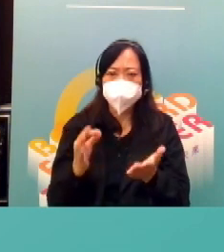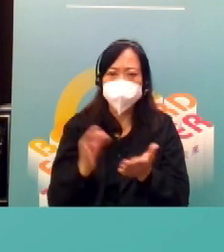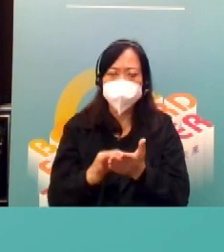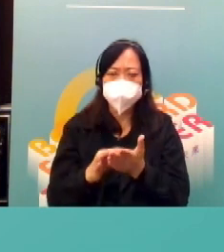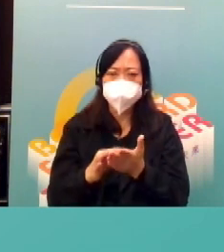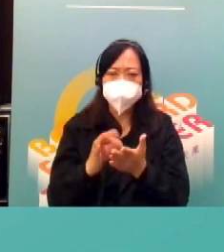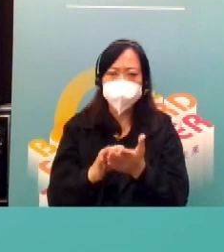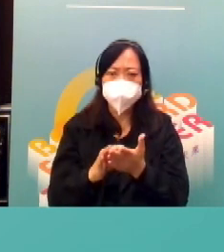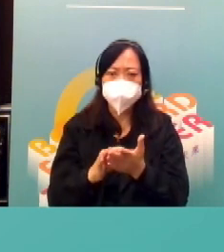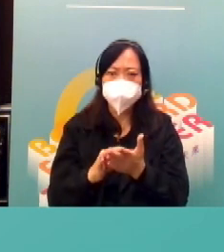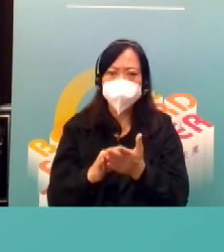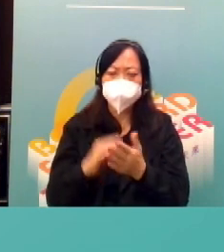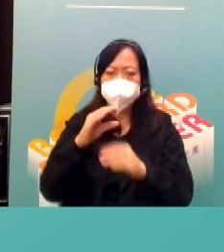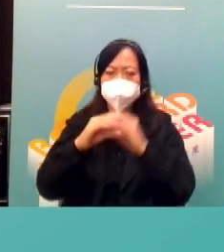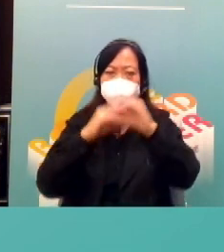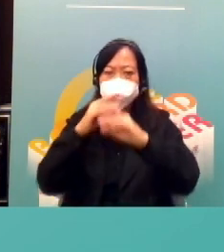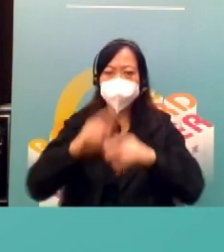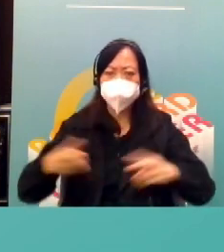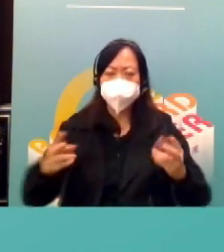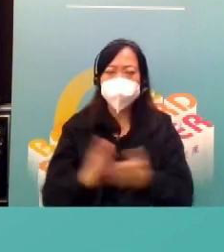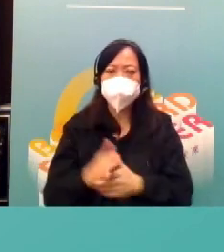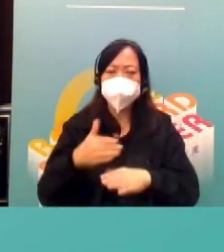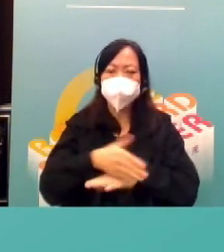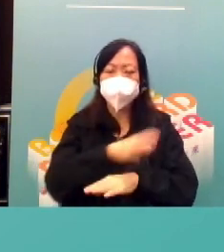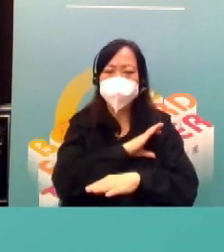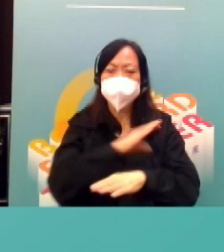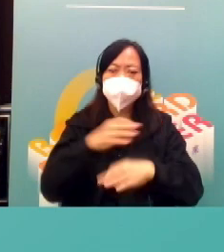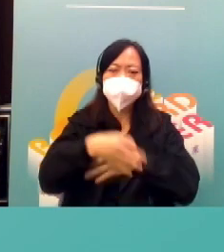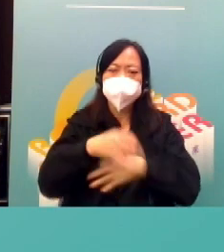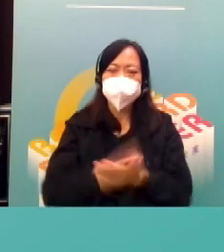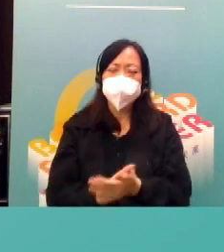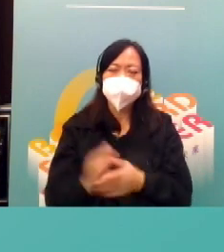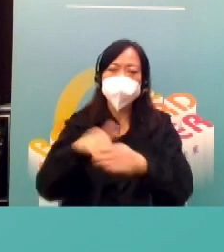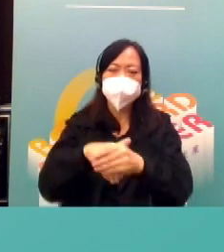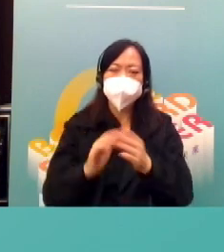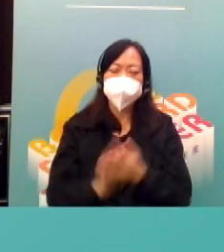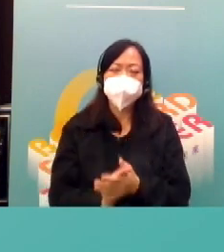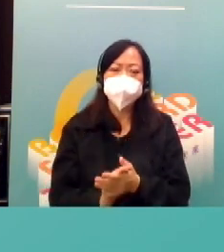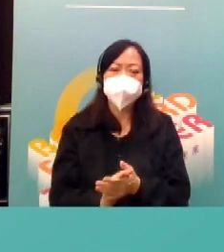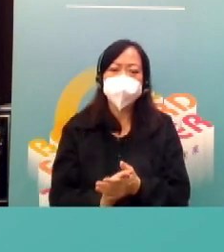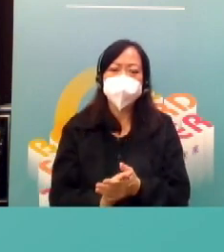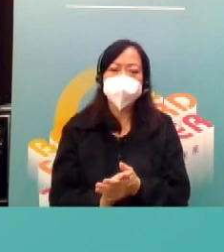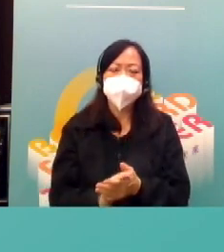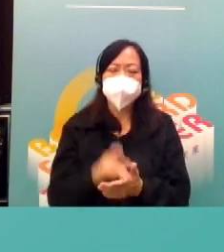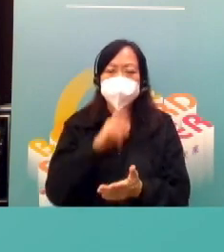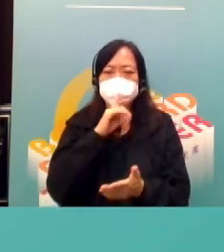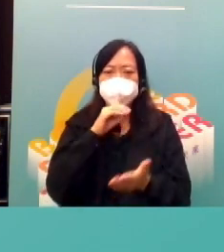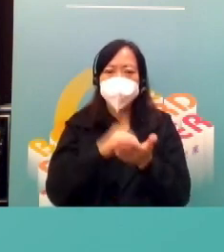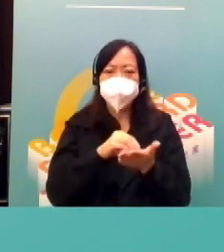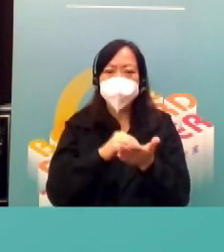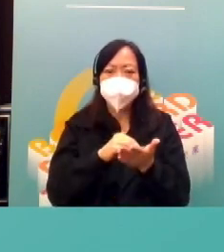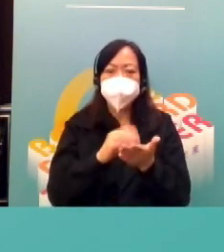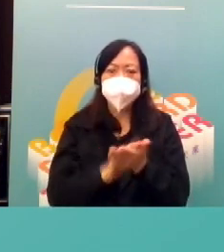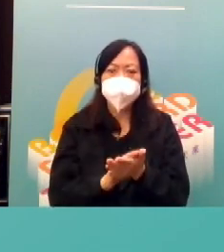In this way, we're better able to match the expectations and the targets that a particular investor has from a